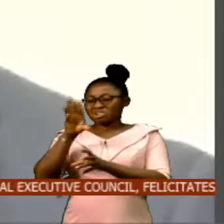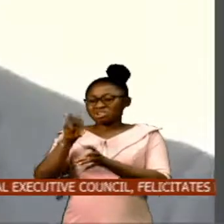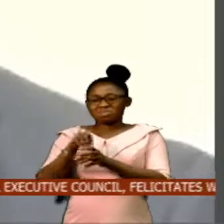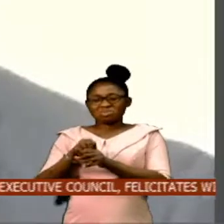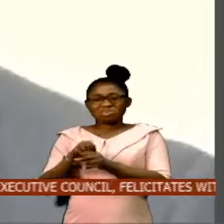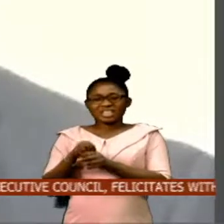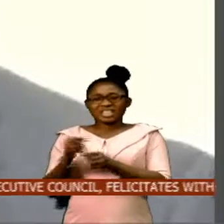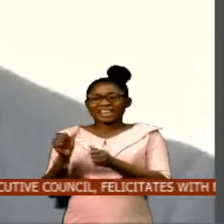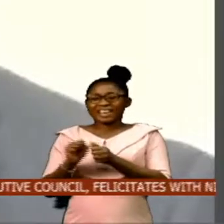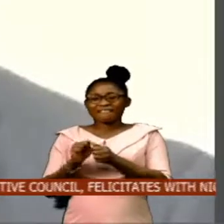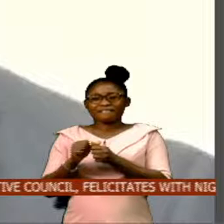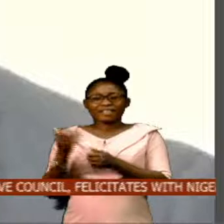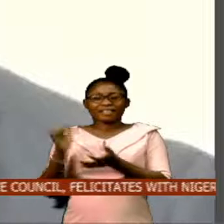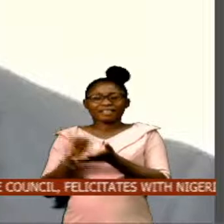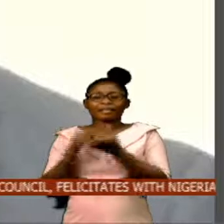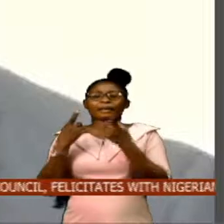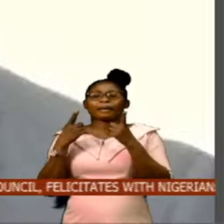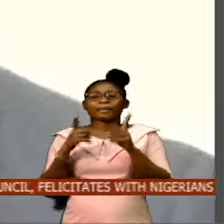the death,